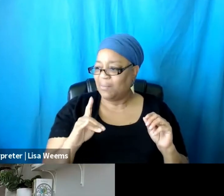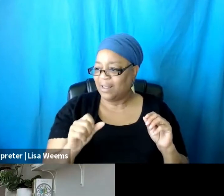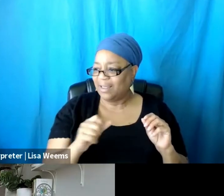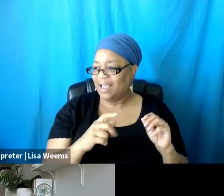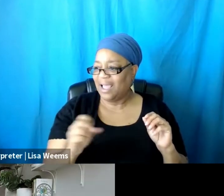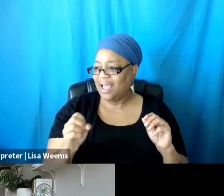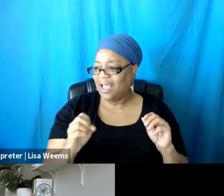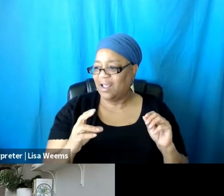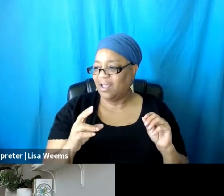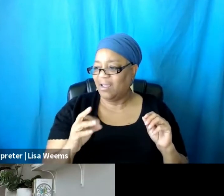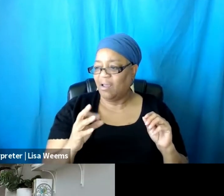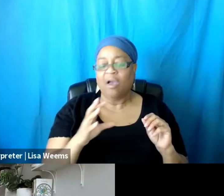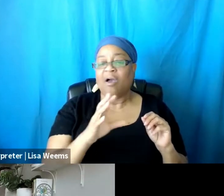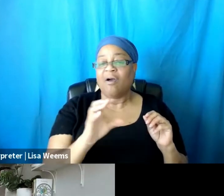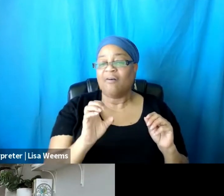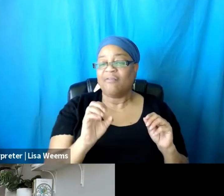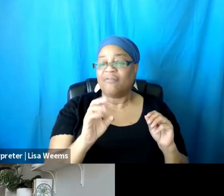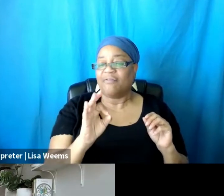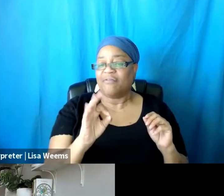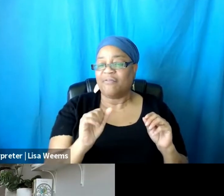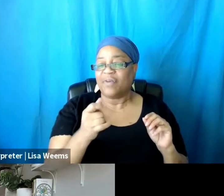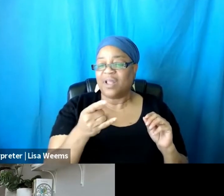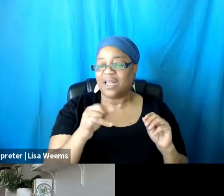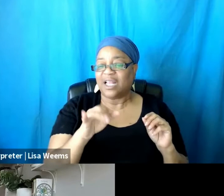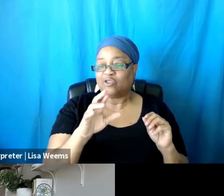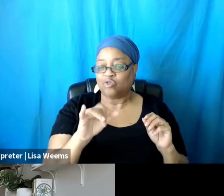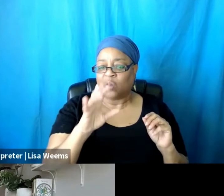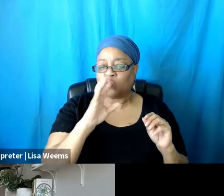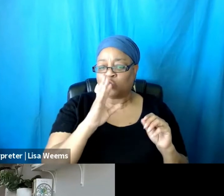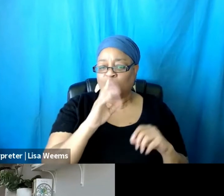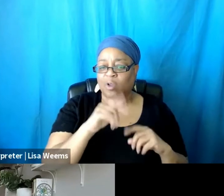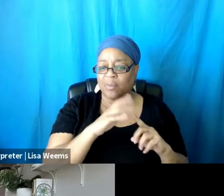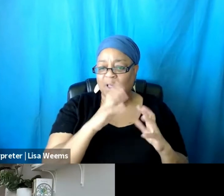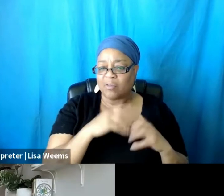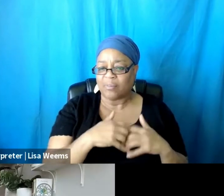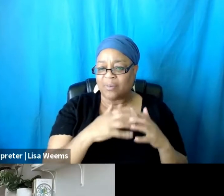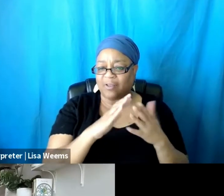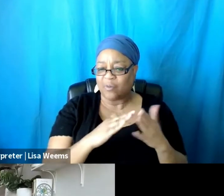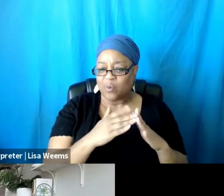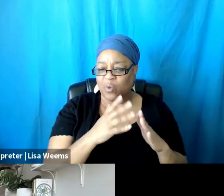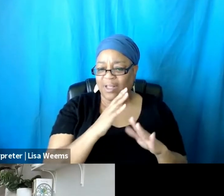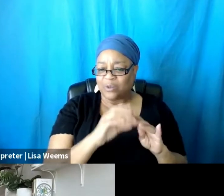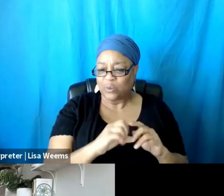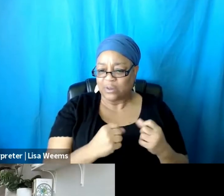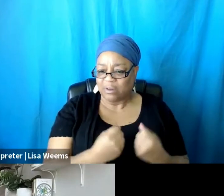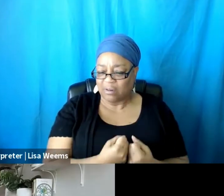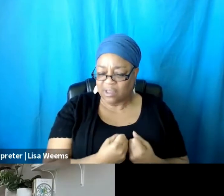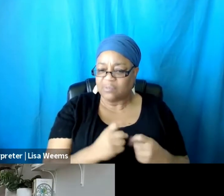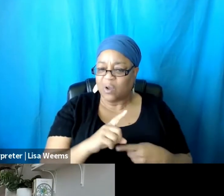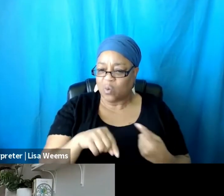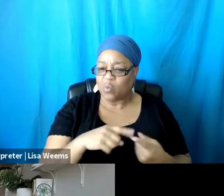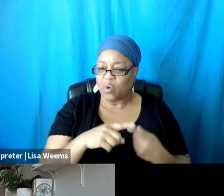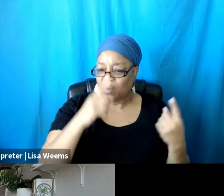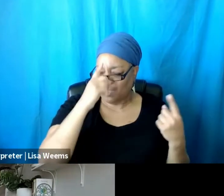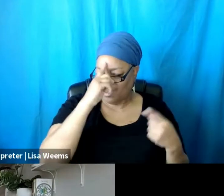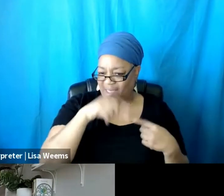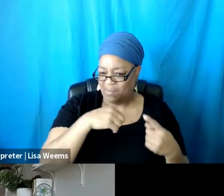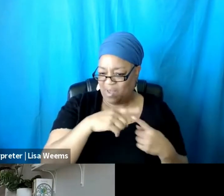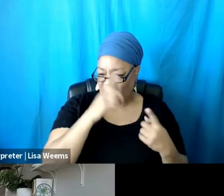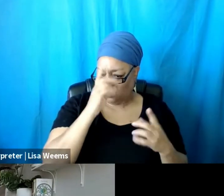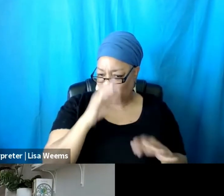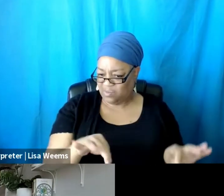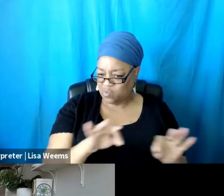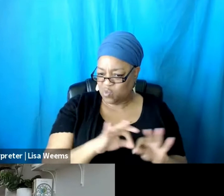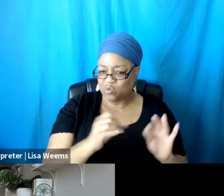about, the building of communities and societies. But when we're thinking about, again, these populations, important to understand that